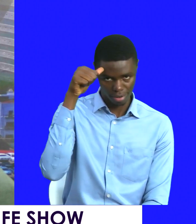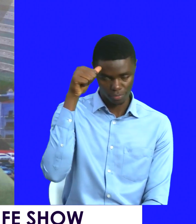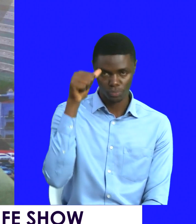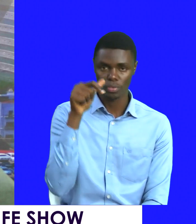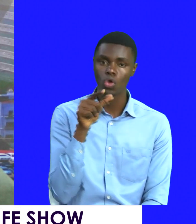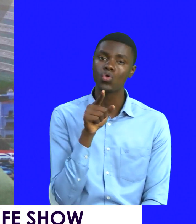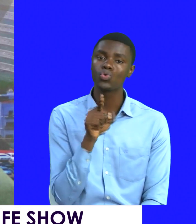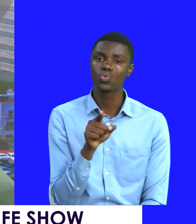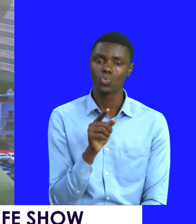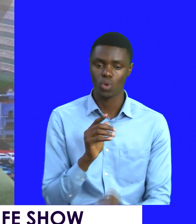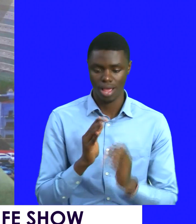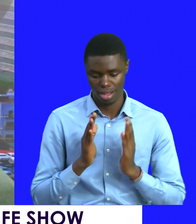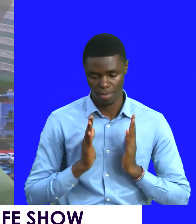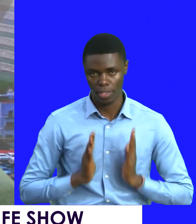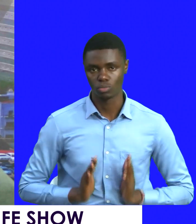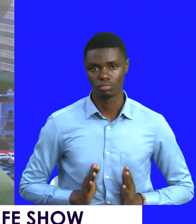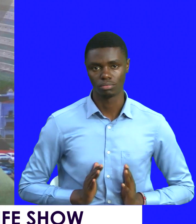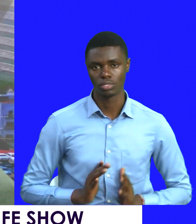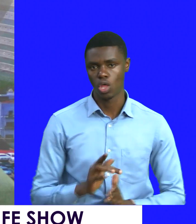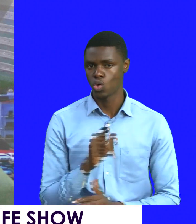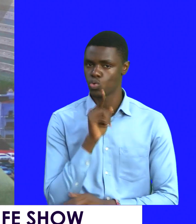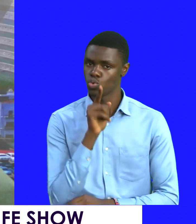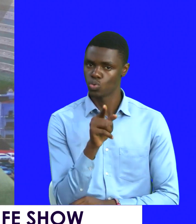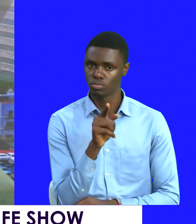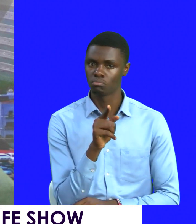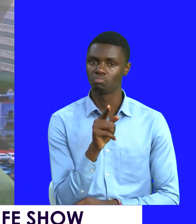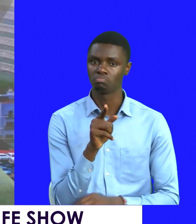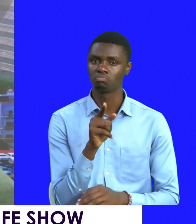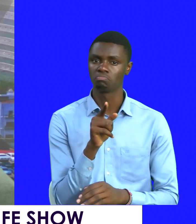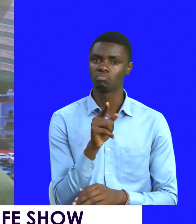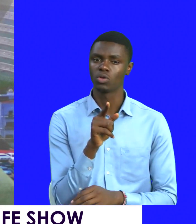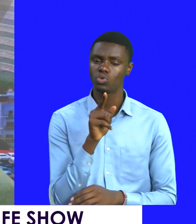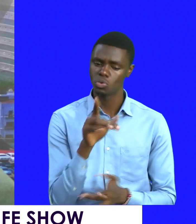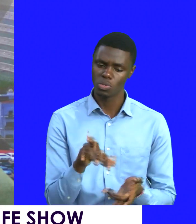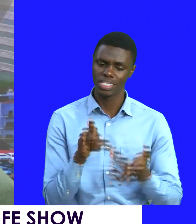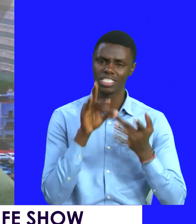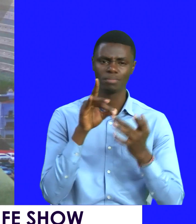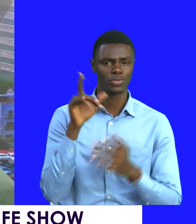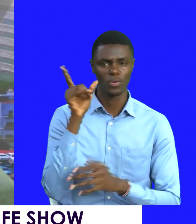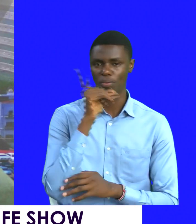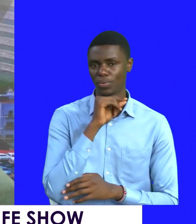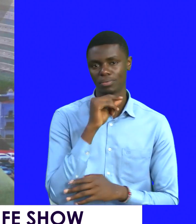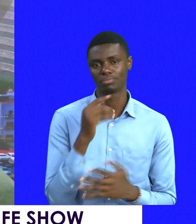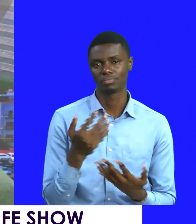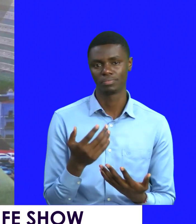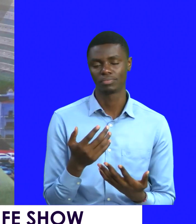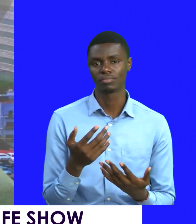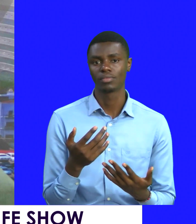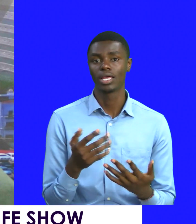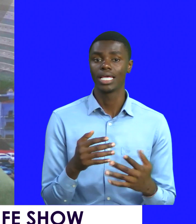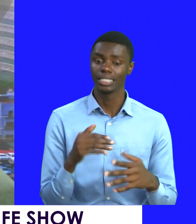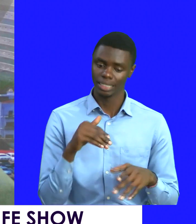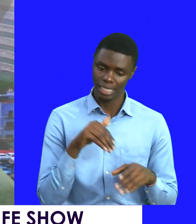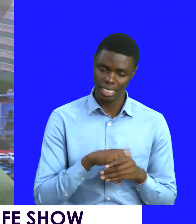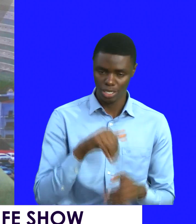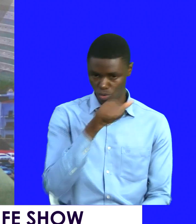You as a human being, you are already special the way you are. It is in your brand